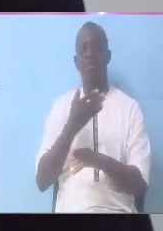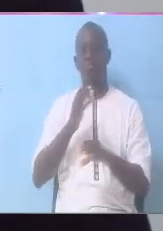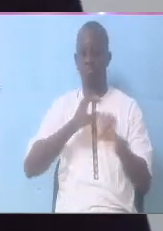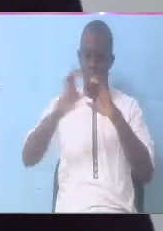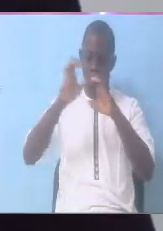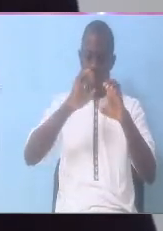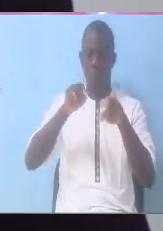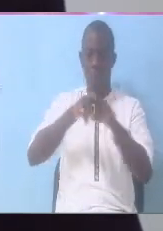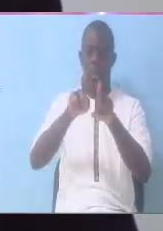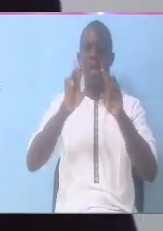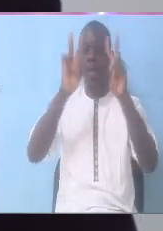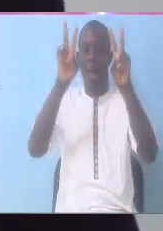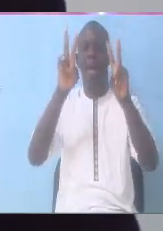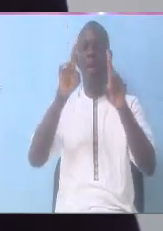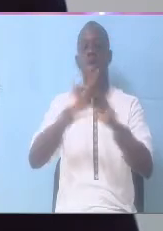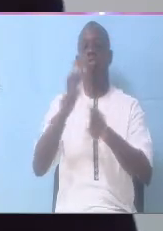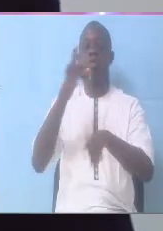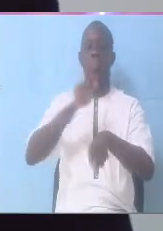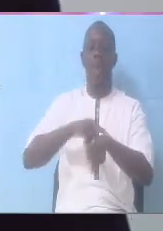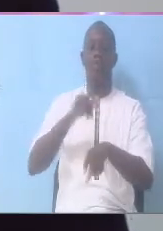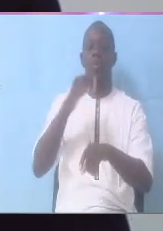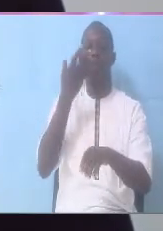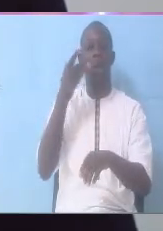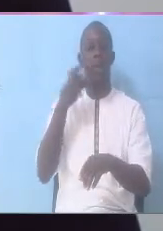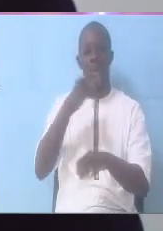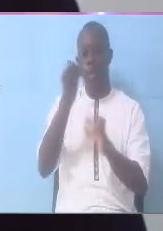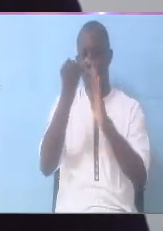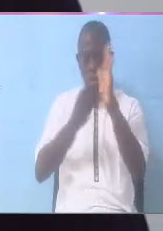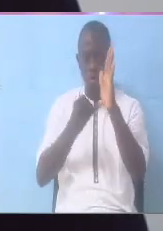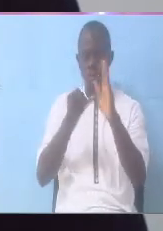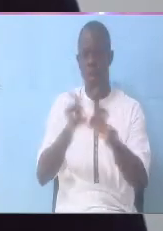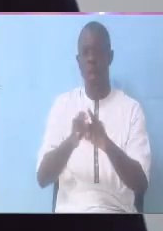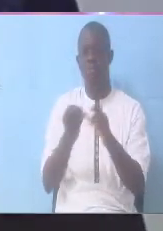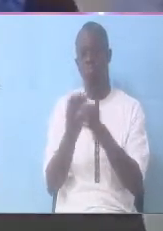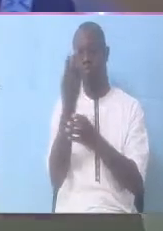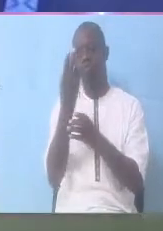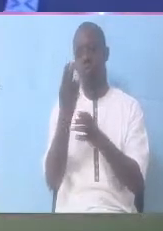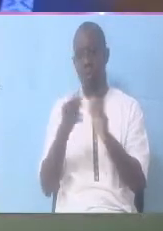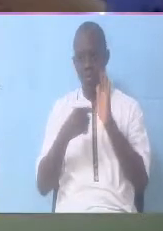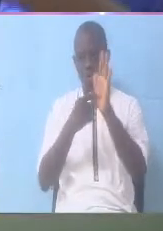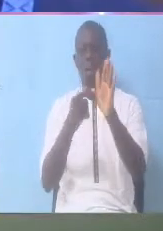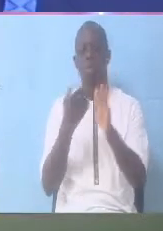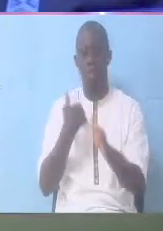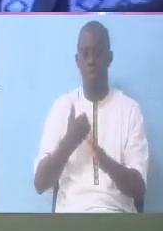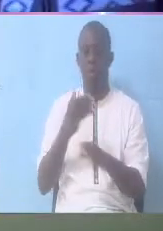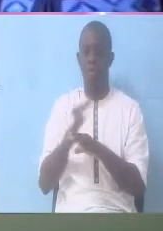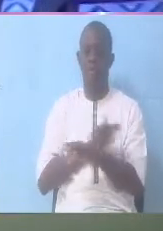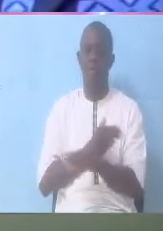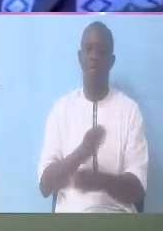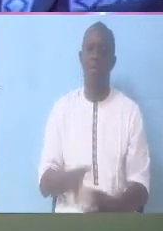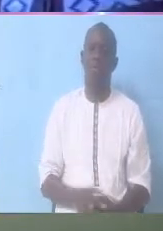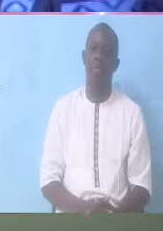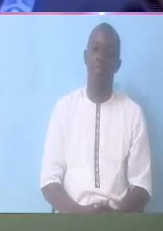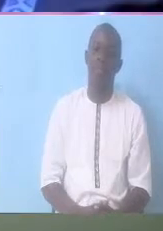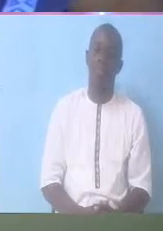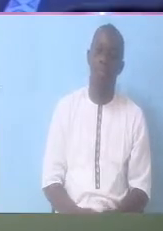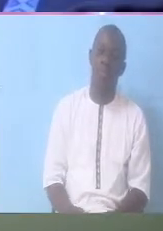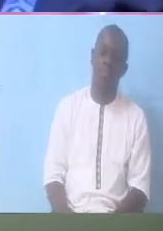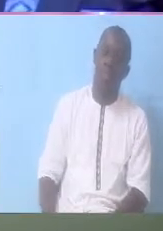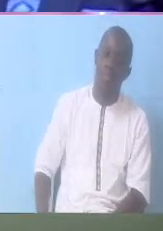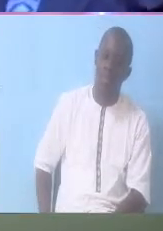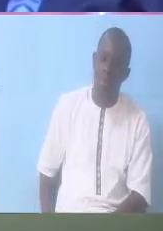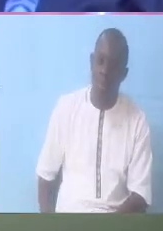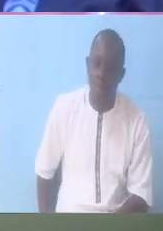But then at first, it was just a rumor. This is something that it was a highly secretive thing that not many people know about it. Overlapping with